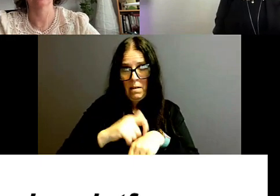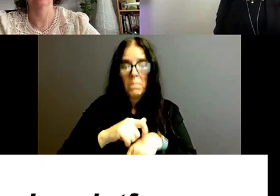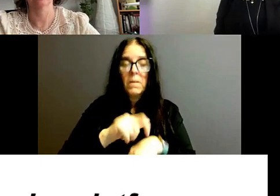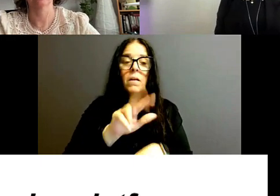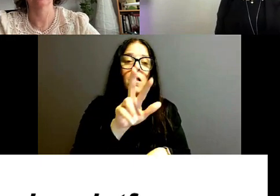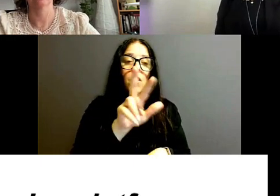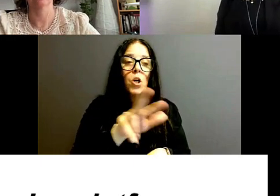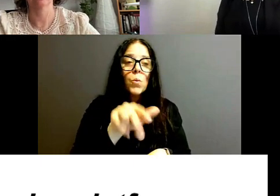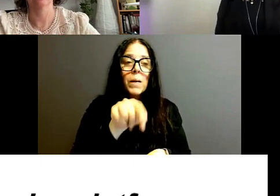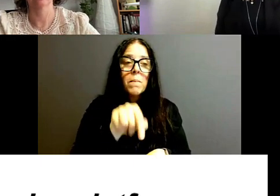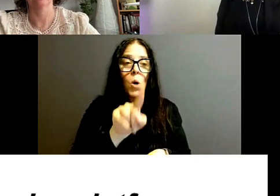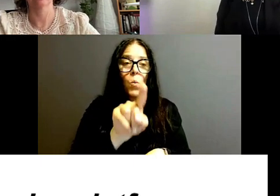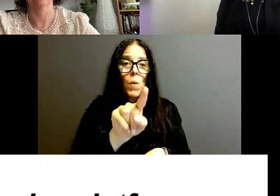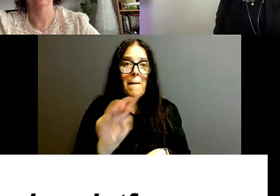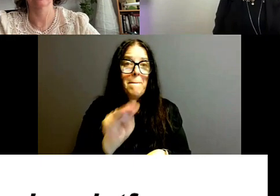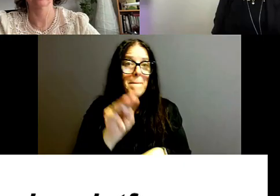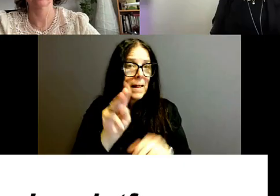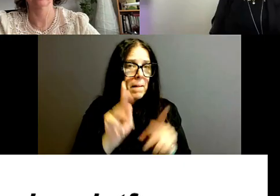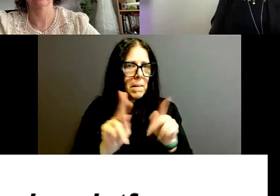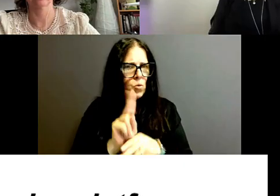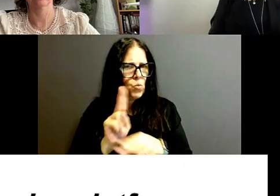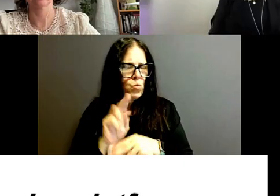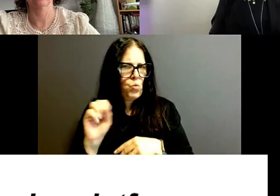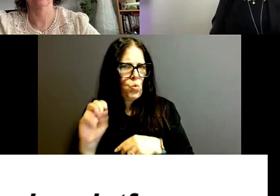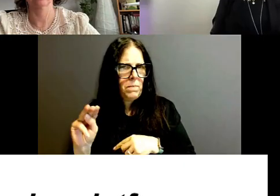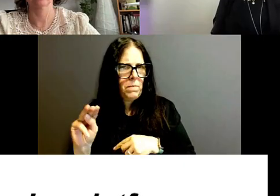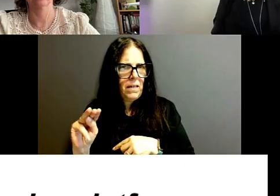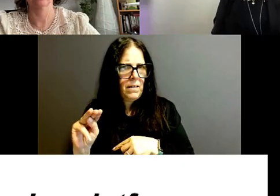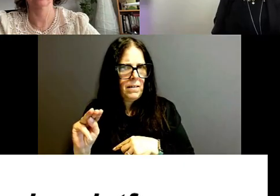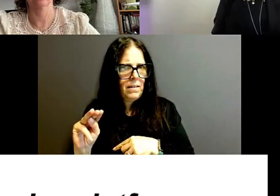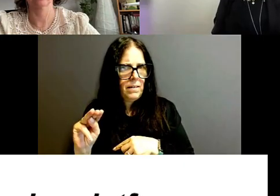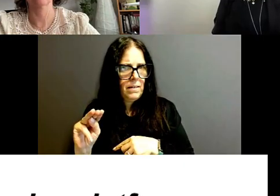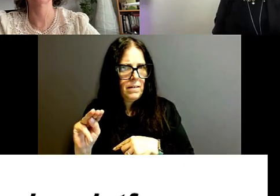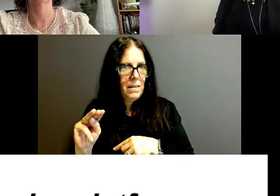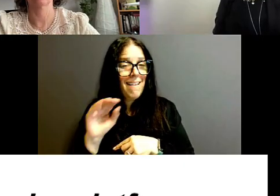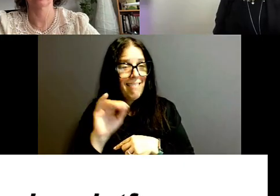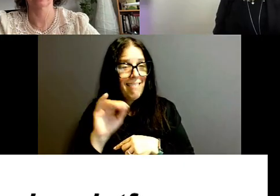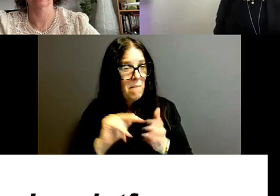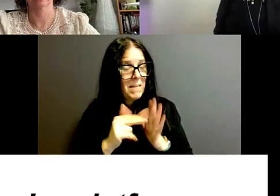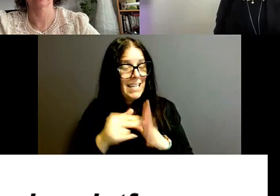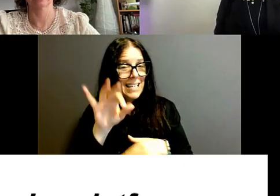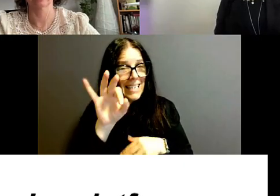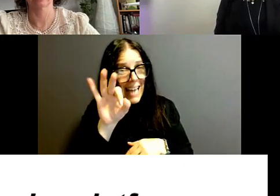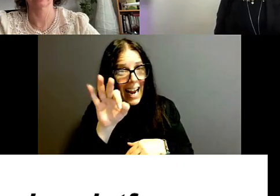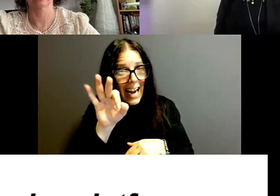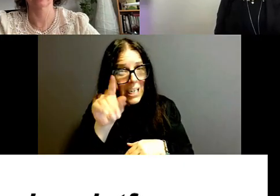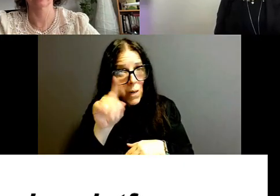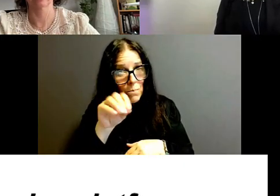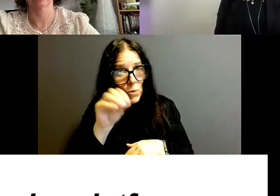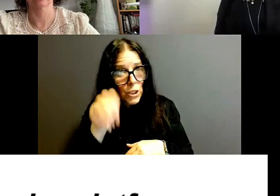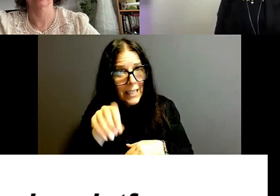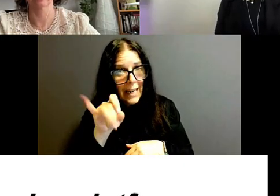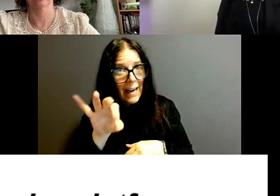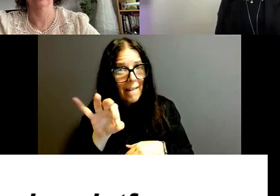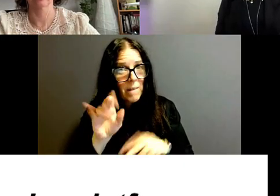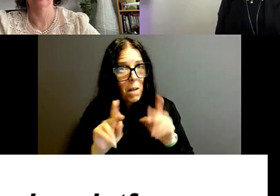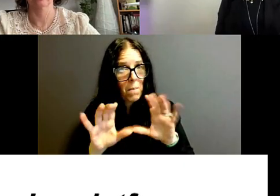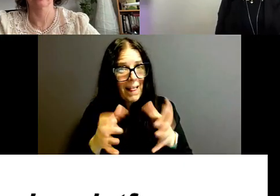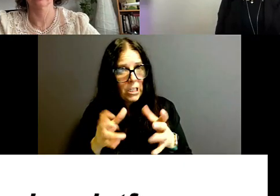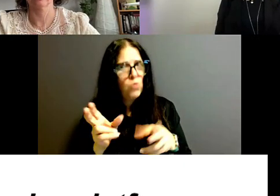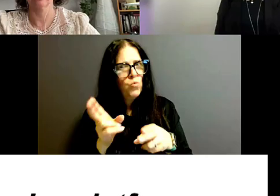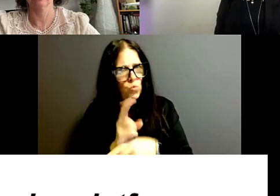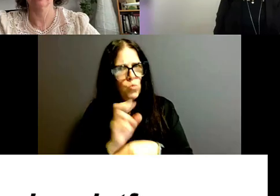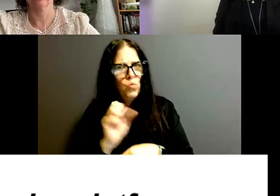33.1 million people are using social media, and that represents 91.3 of the population percentage. So that's